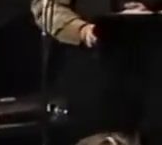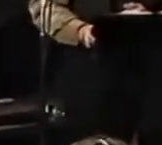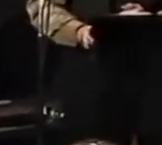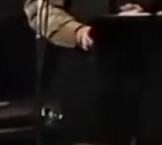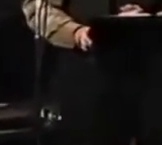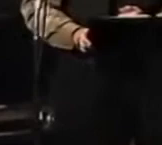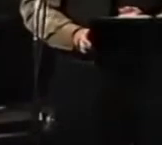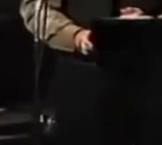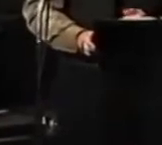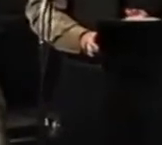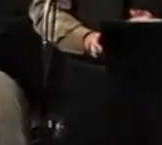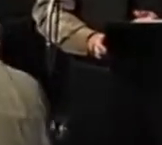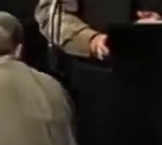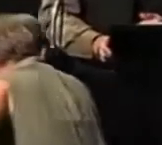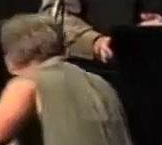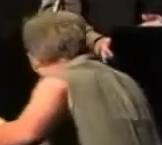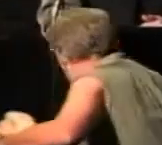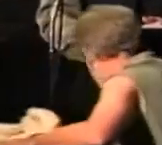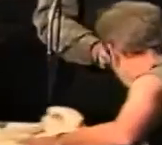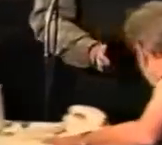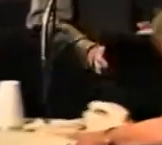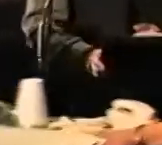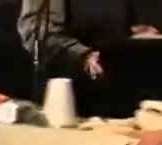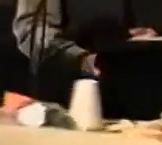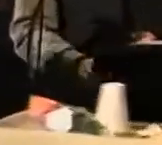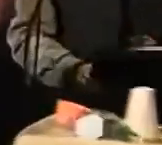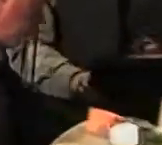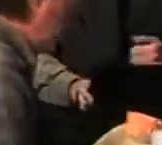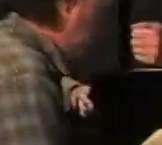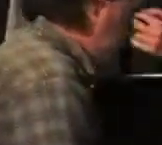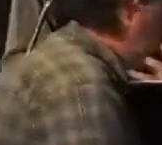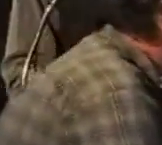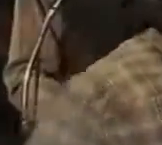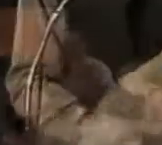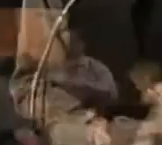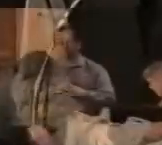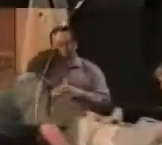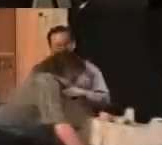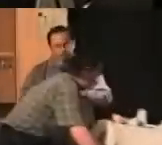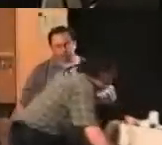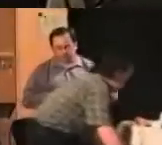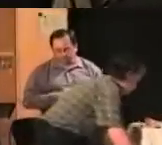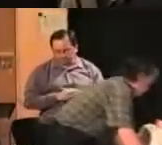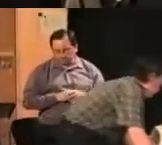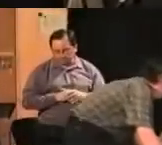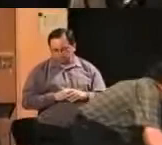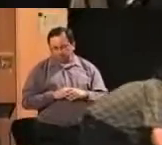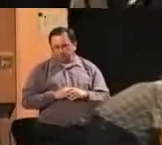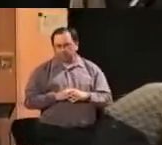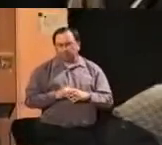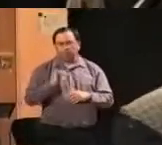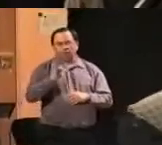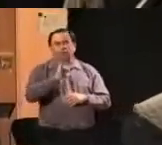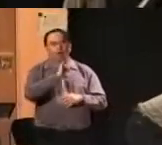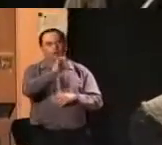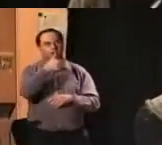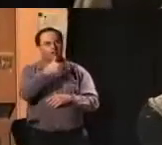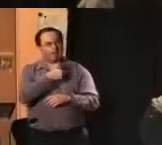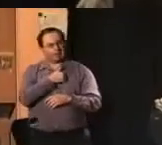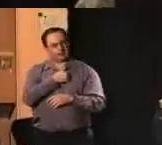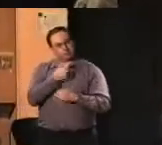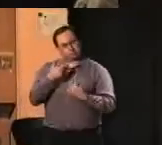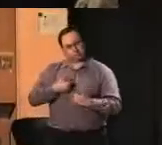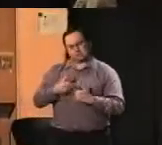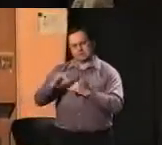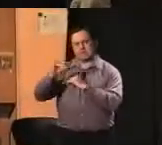explain what I mean here, because I think it's a very powerful message. That message and the attitude I seem to share